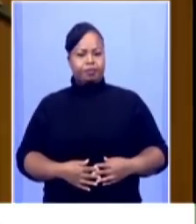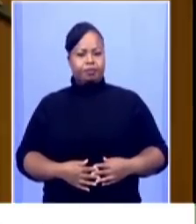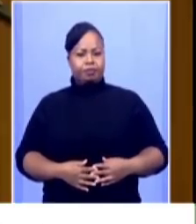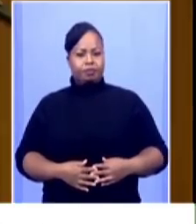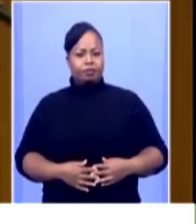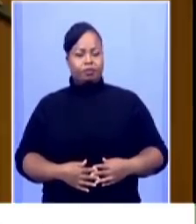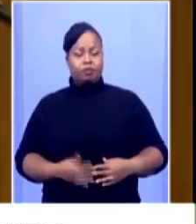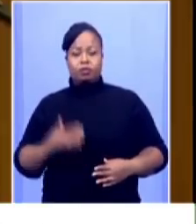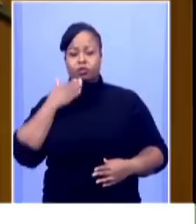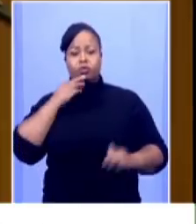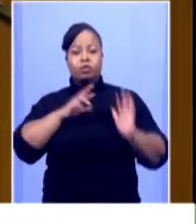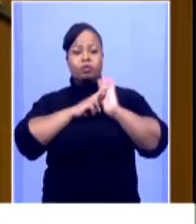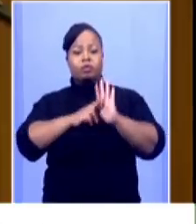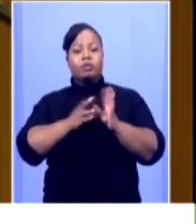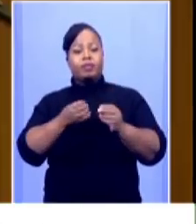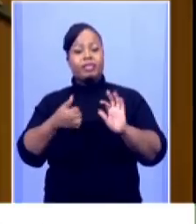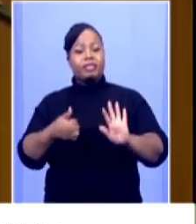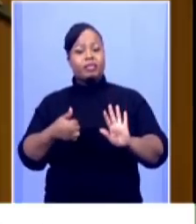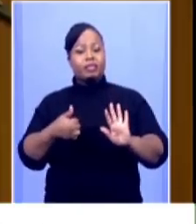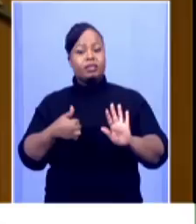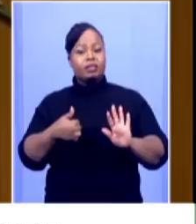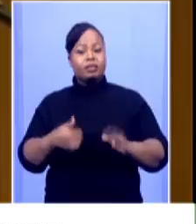Anybody on behalf of accused 6?